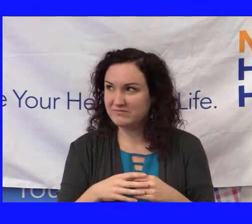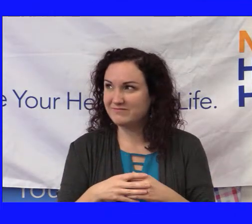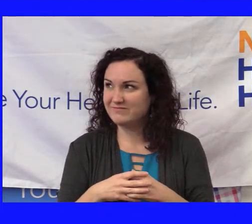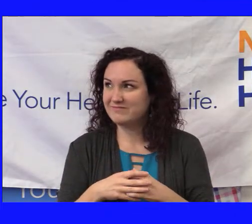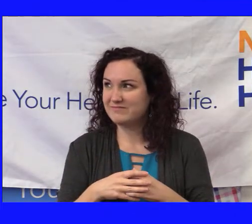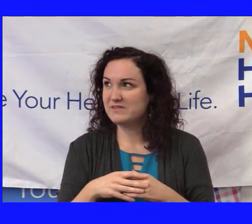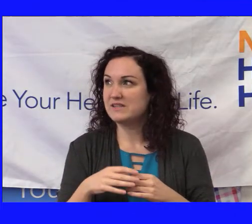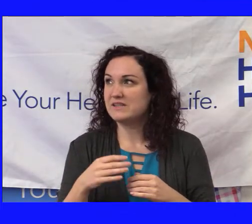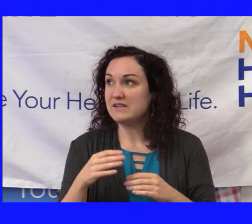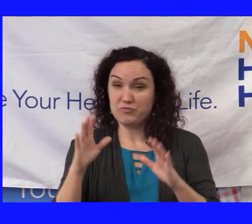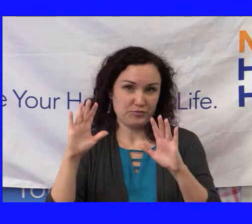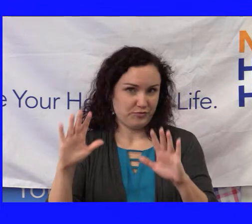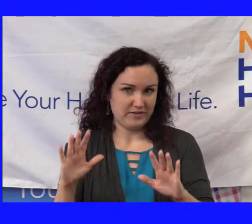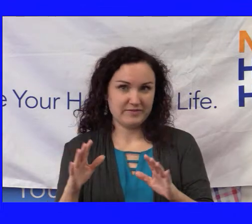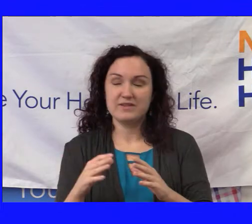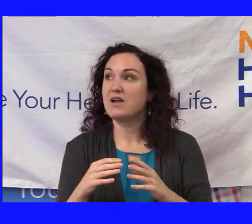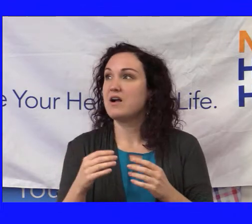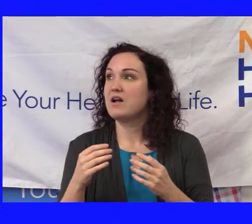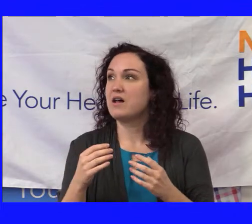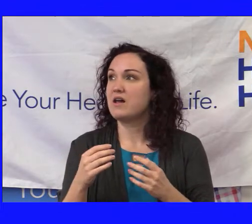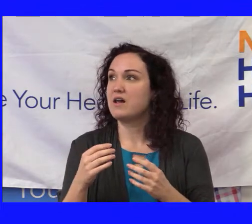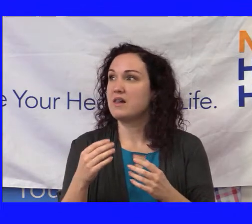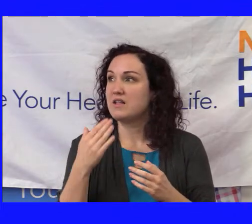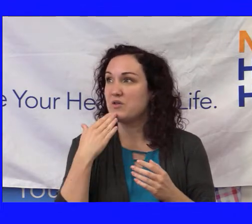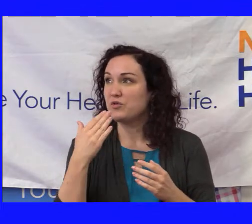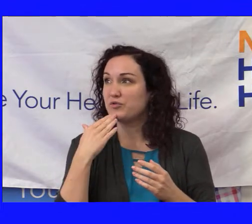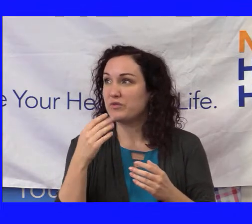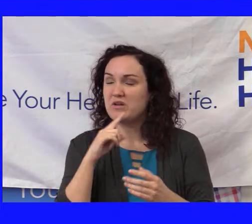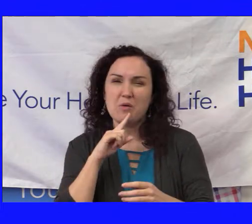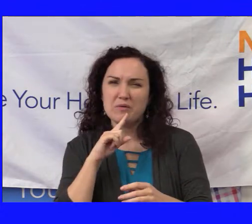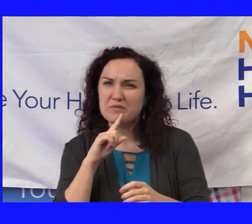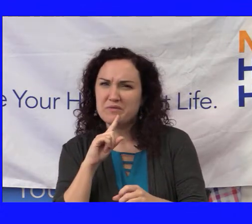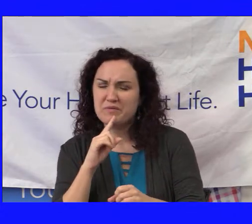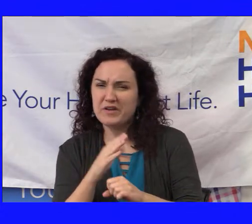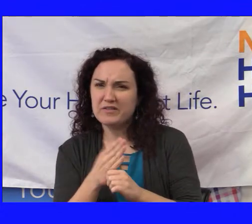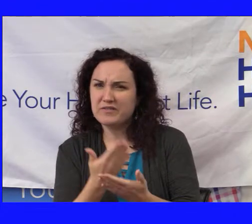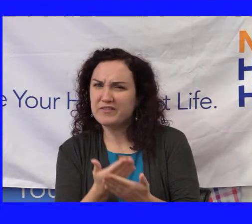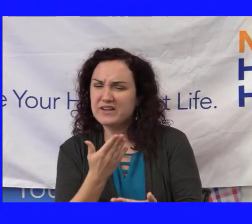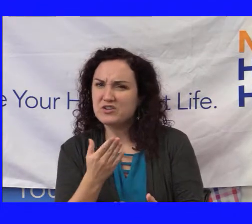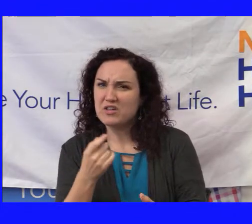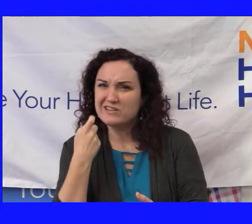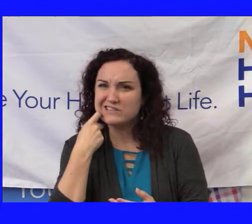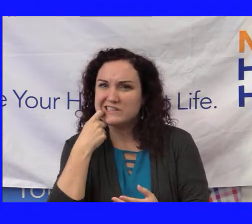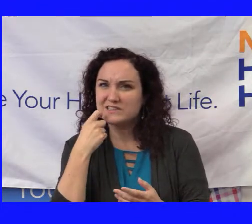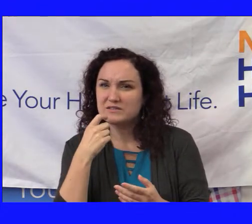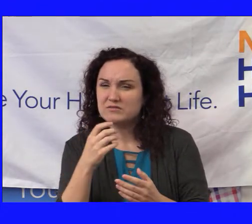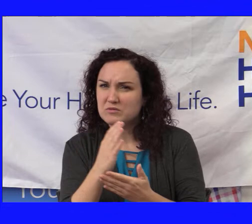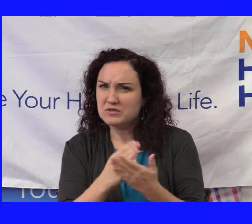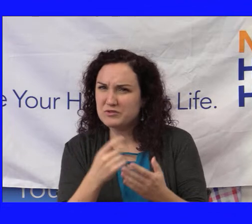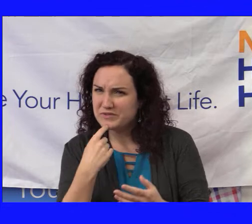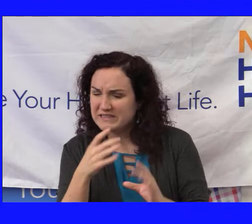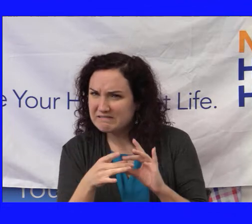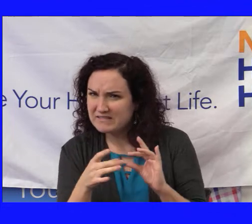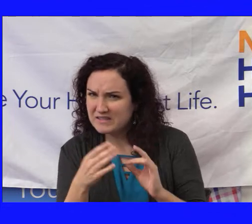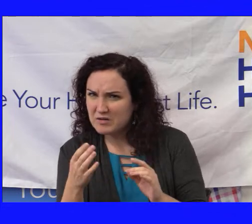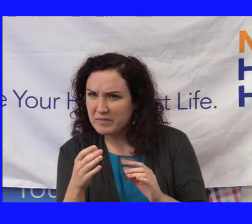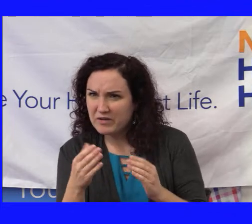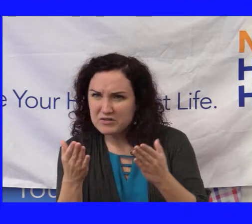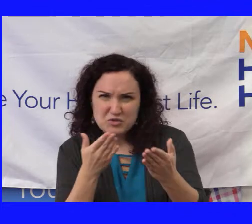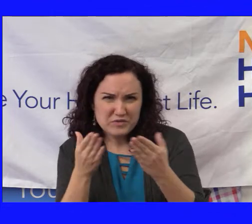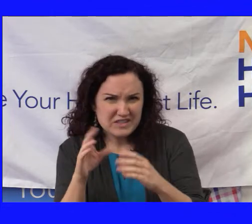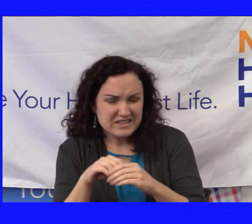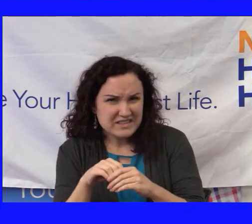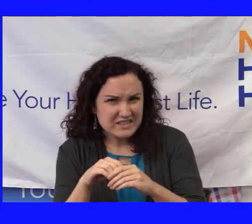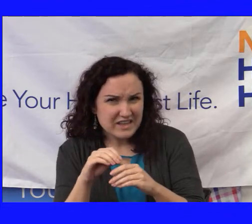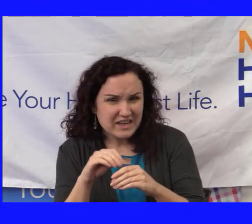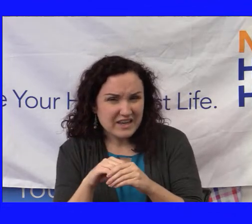great. I just want, Dr. Allen, a clarification on the last statement you said of bringing services in-house. What did you mean by